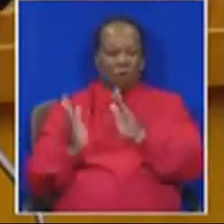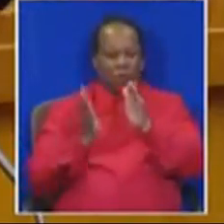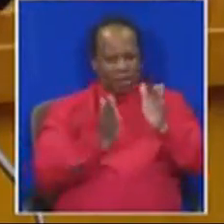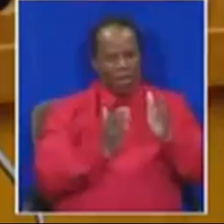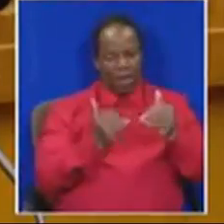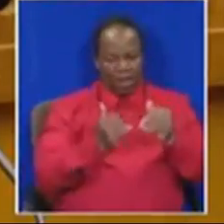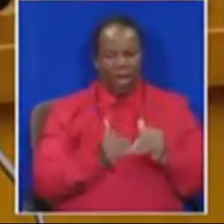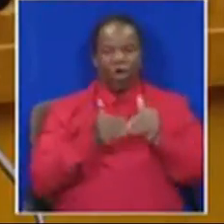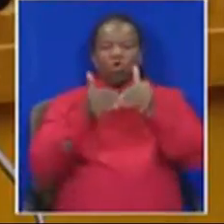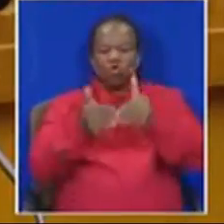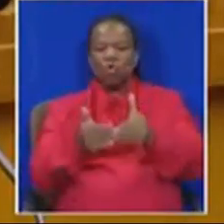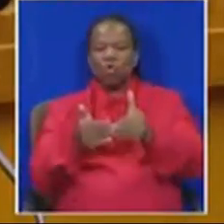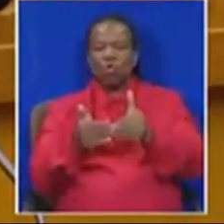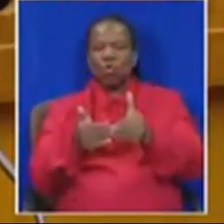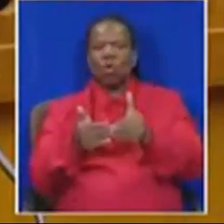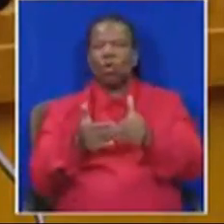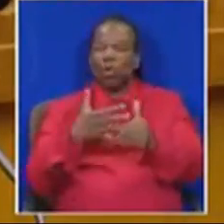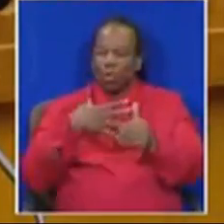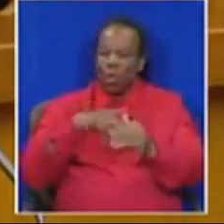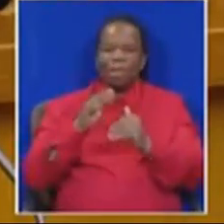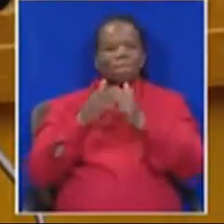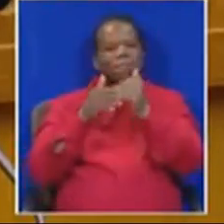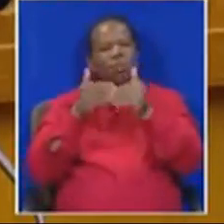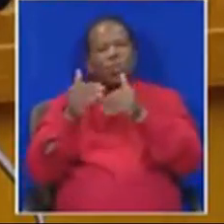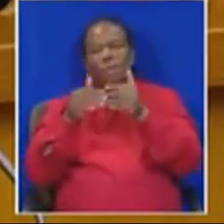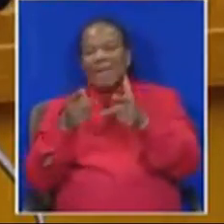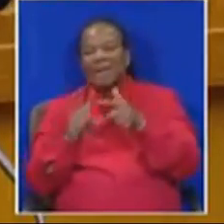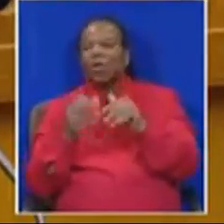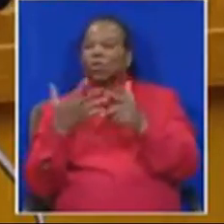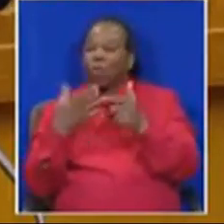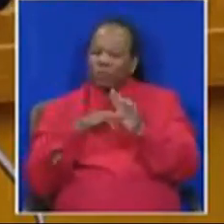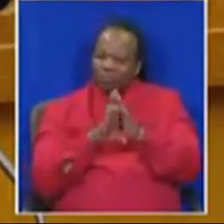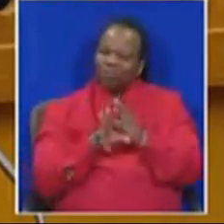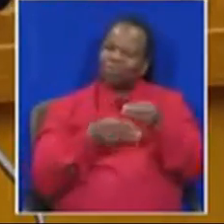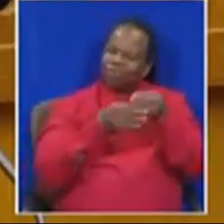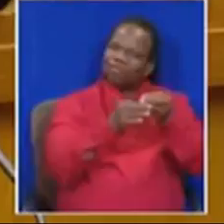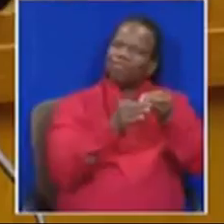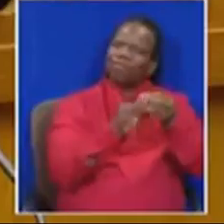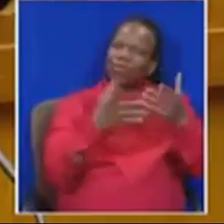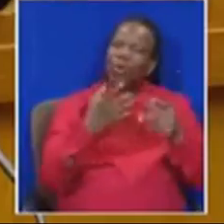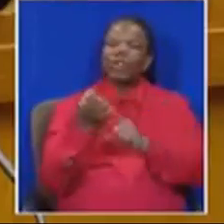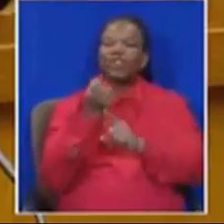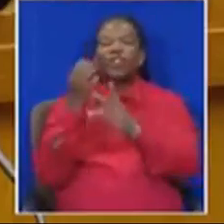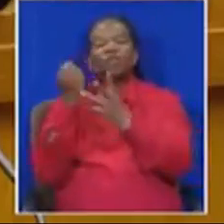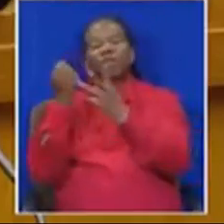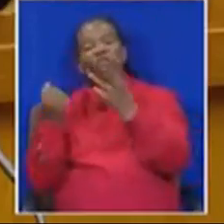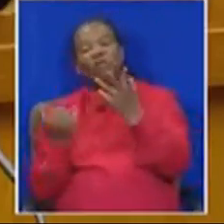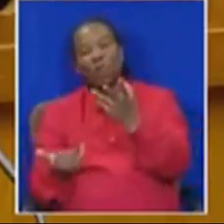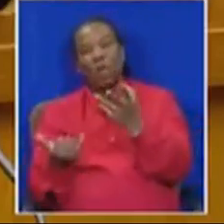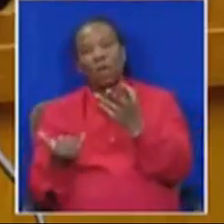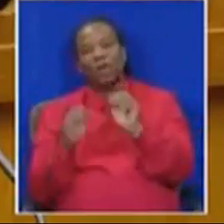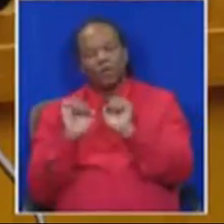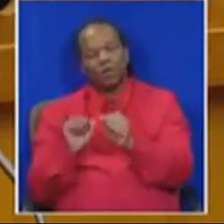we are determined to build on these achievements as we confront the challenges